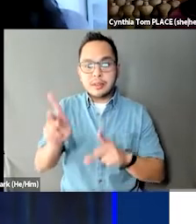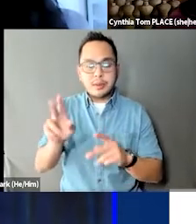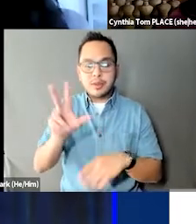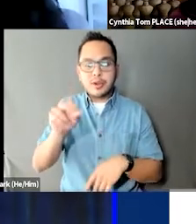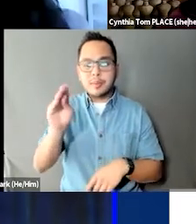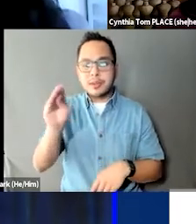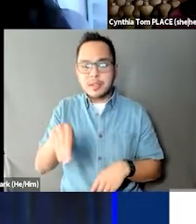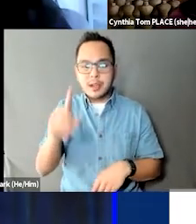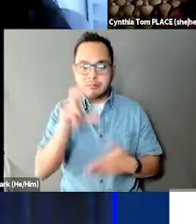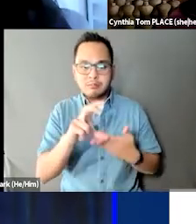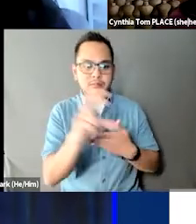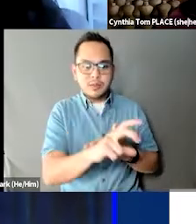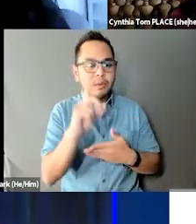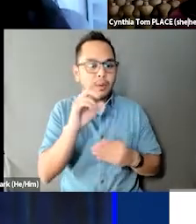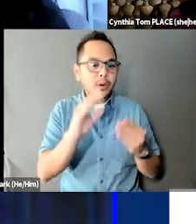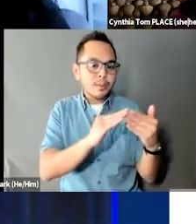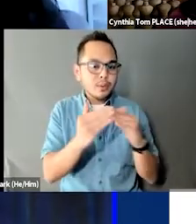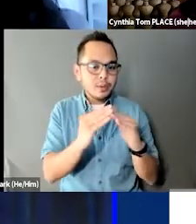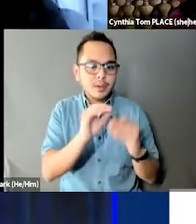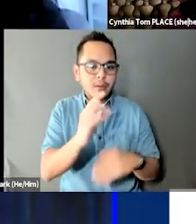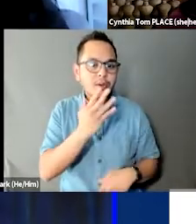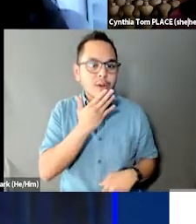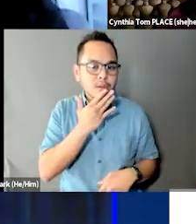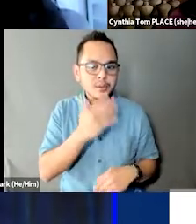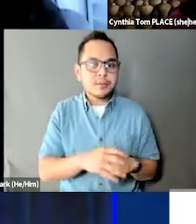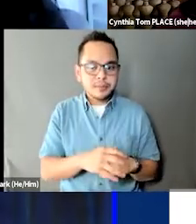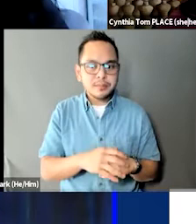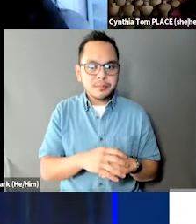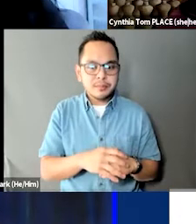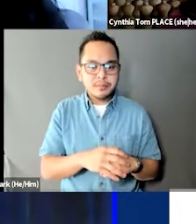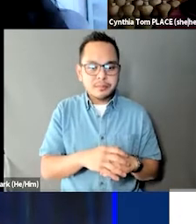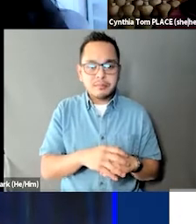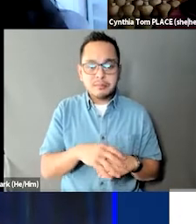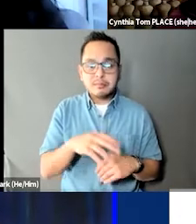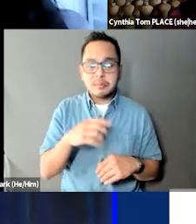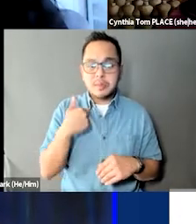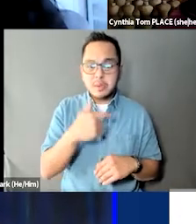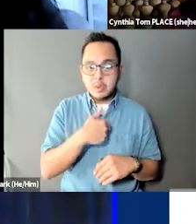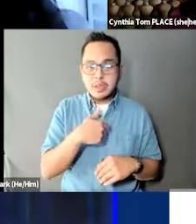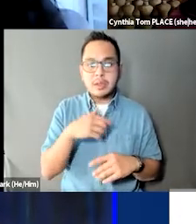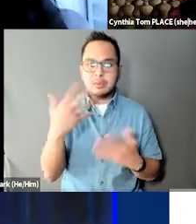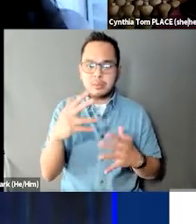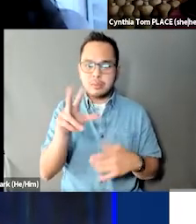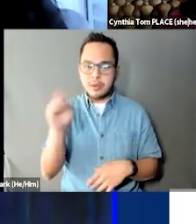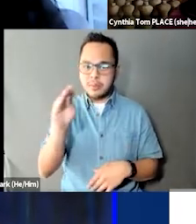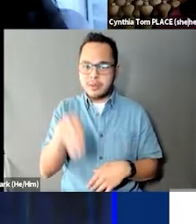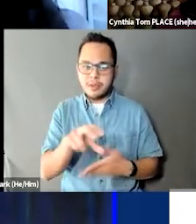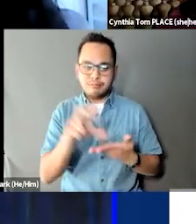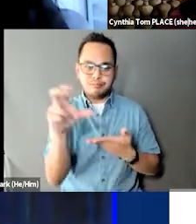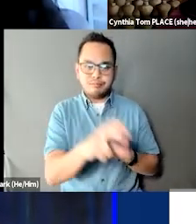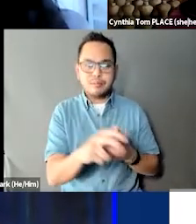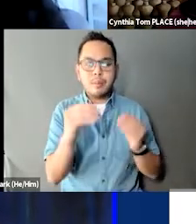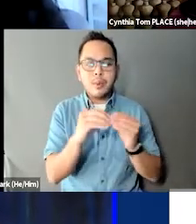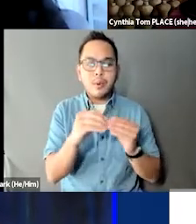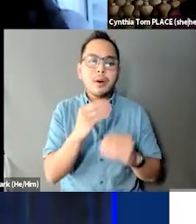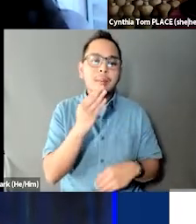were about 40 to 50%, right at the halfway mark, funding communities of color or LGBTQ communities,